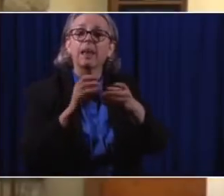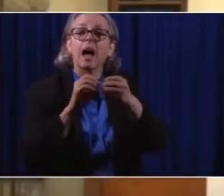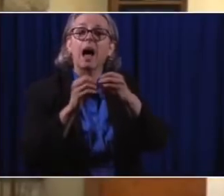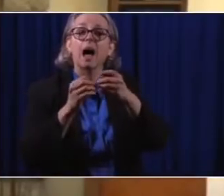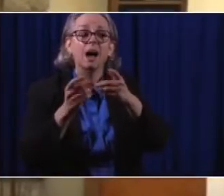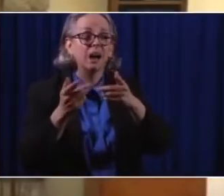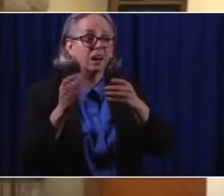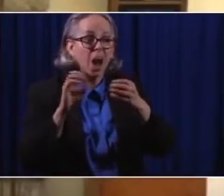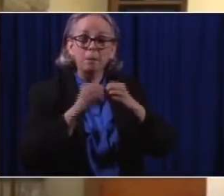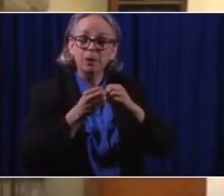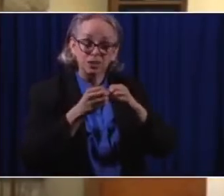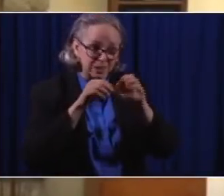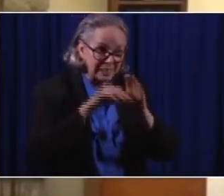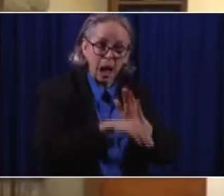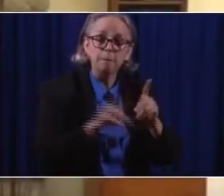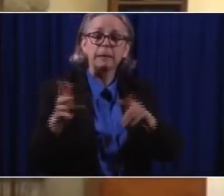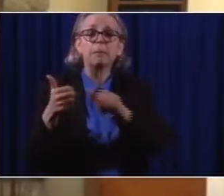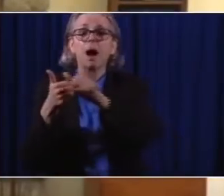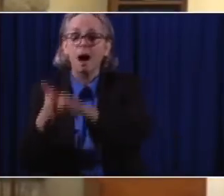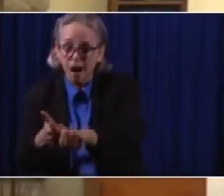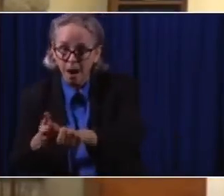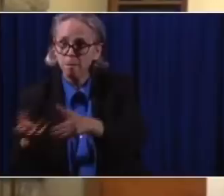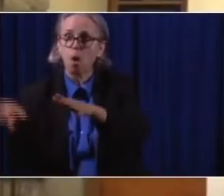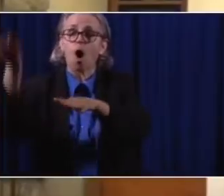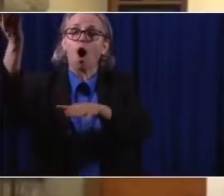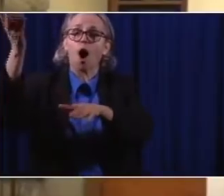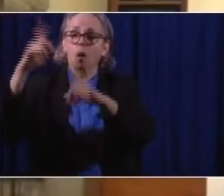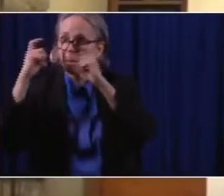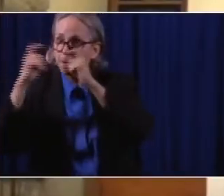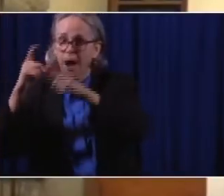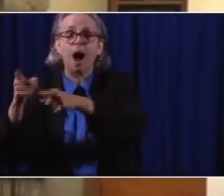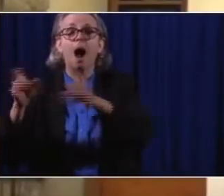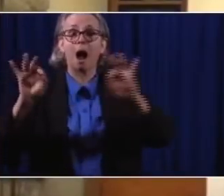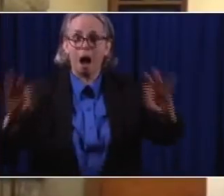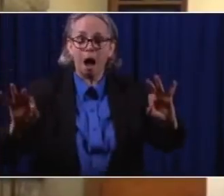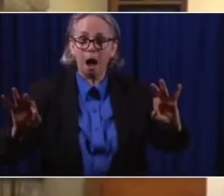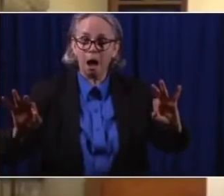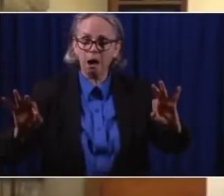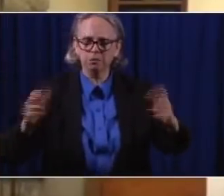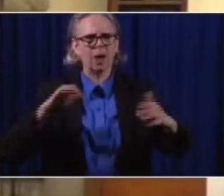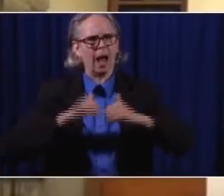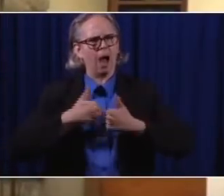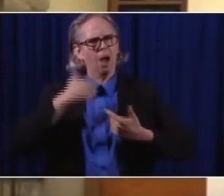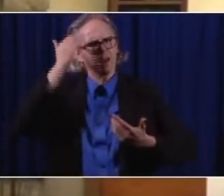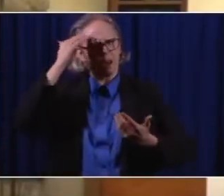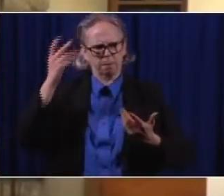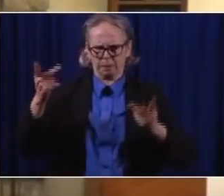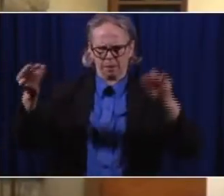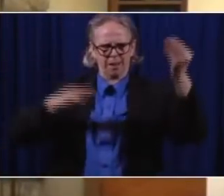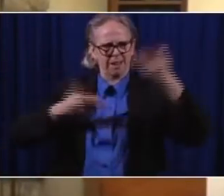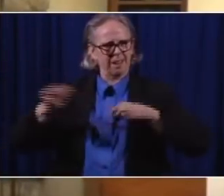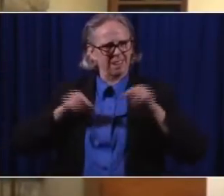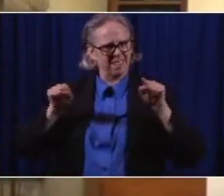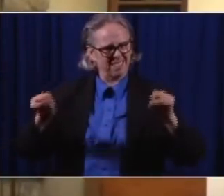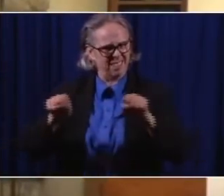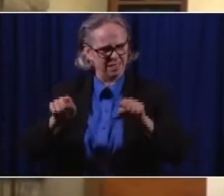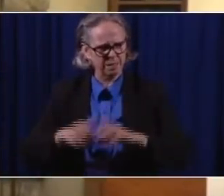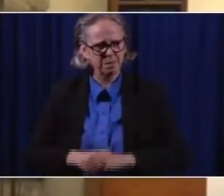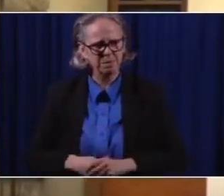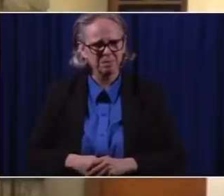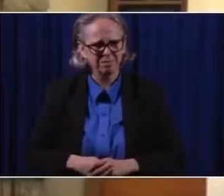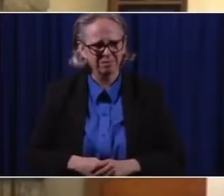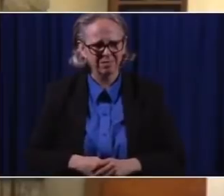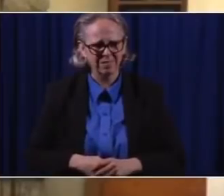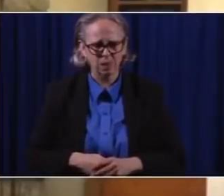for those cases to go down. I mean, there could have been some other variable in there that may have impacted it some, but the biggest variable, the biggest change that we could see